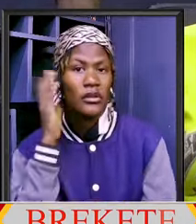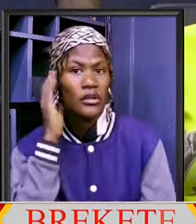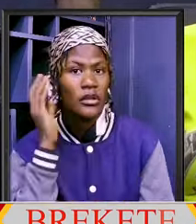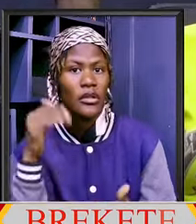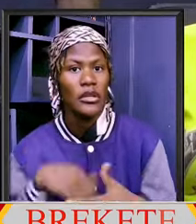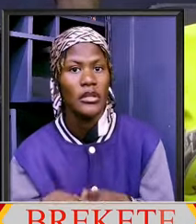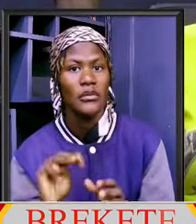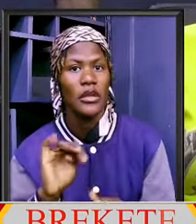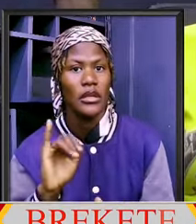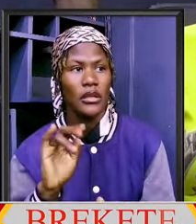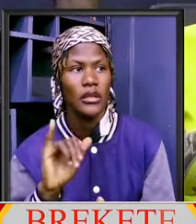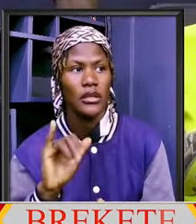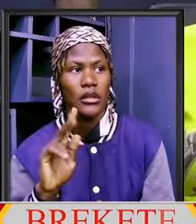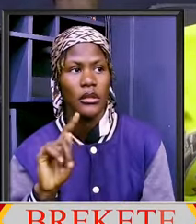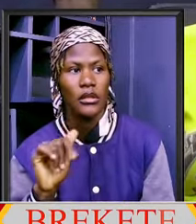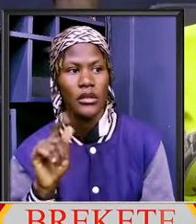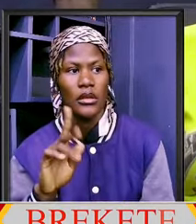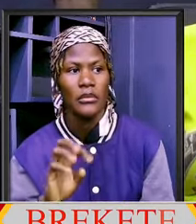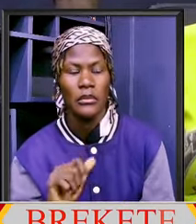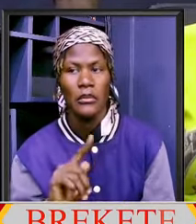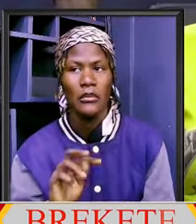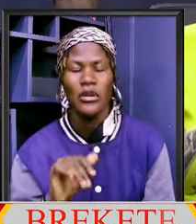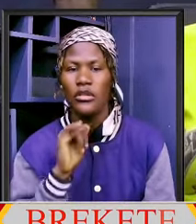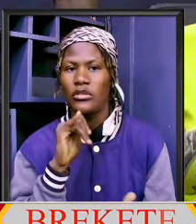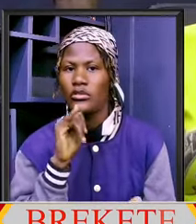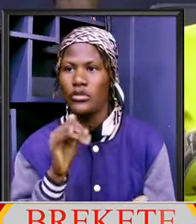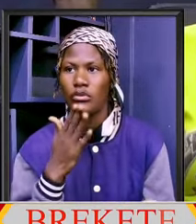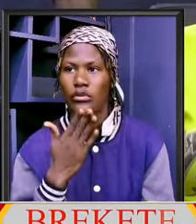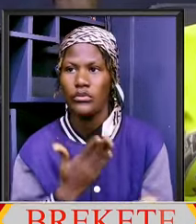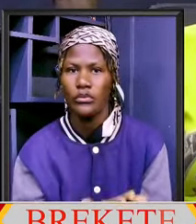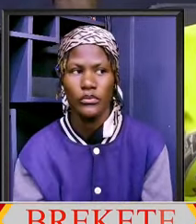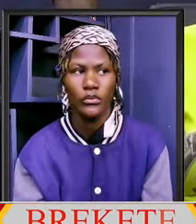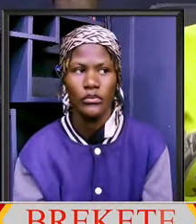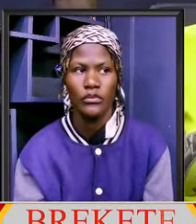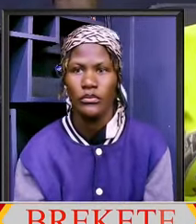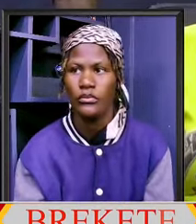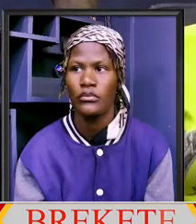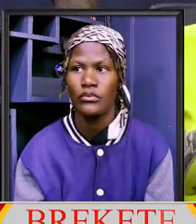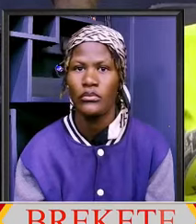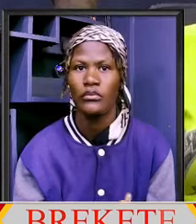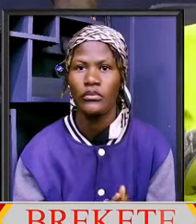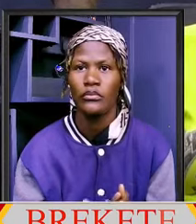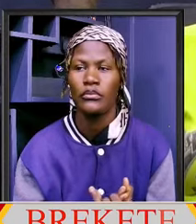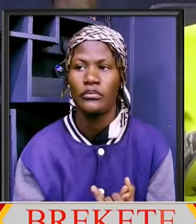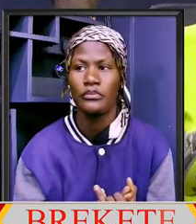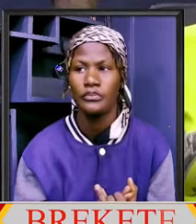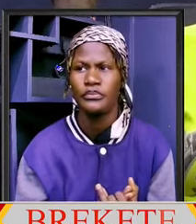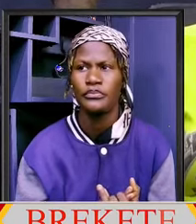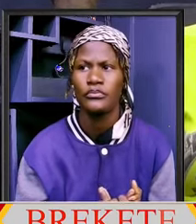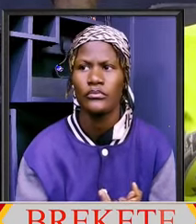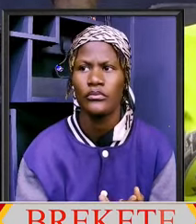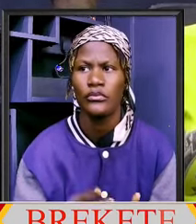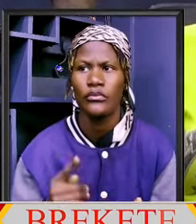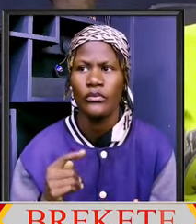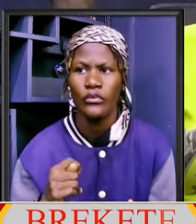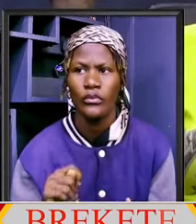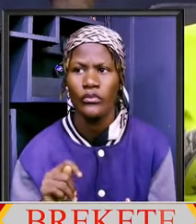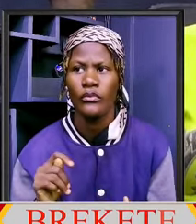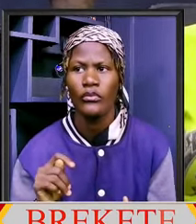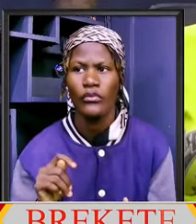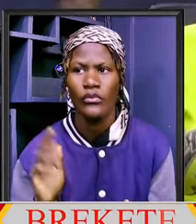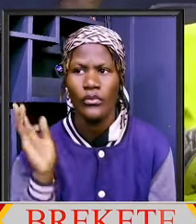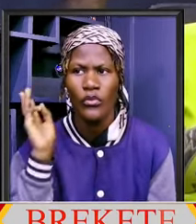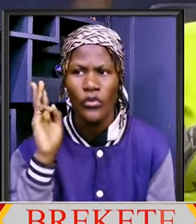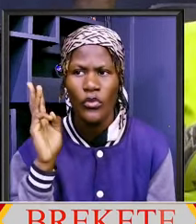Now, this Nka hospital where you talk, then go feed do the surgery